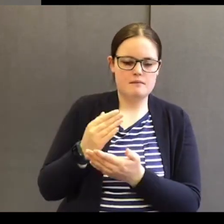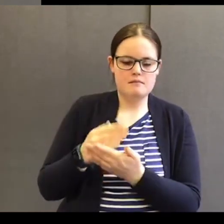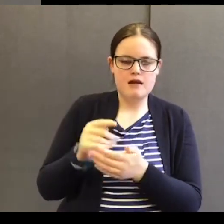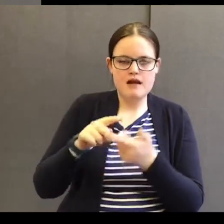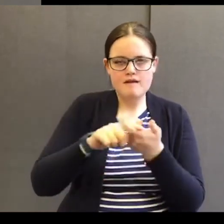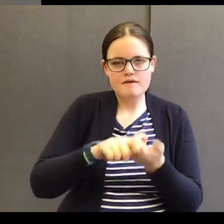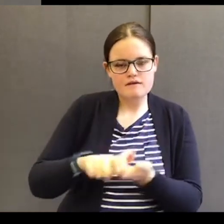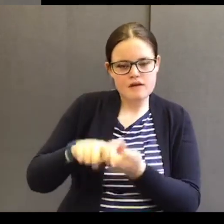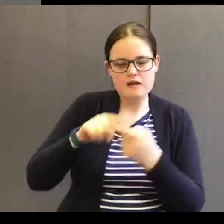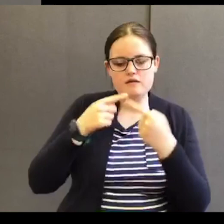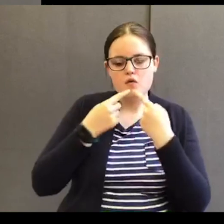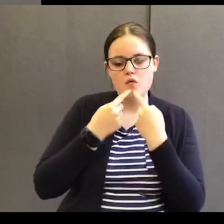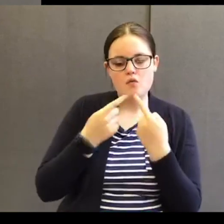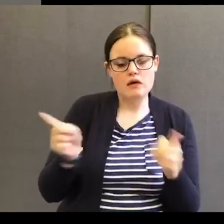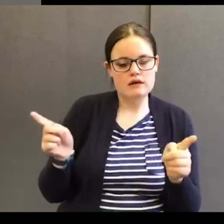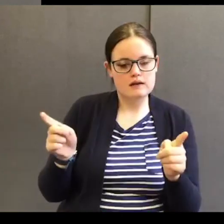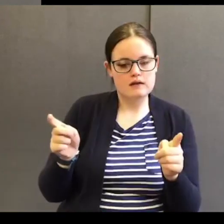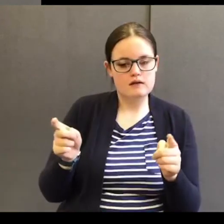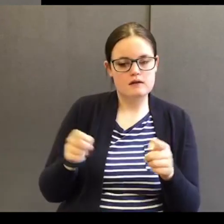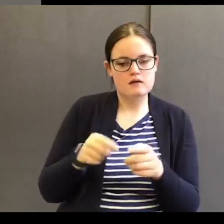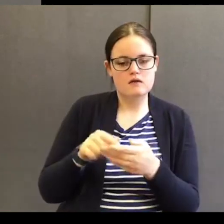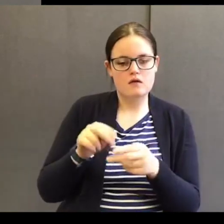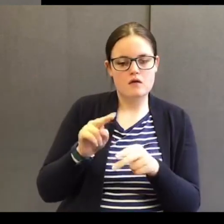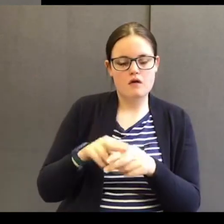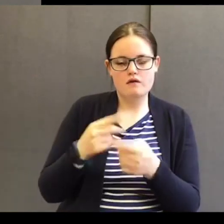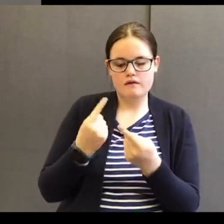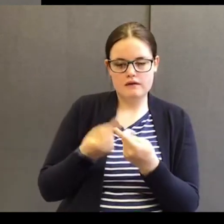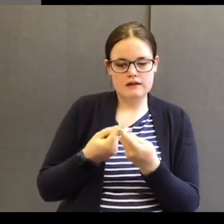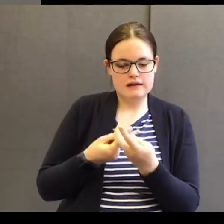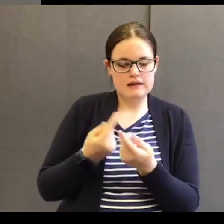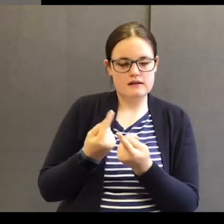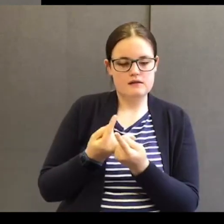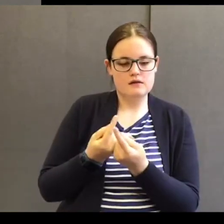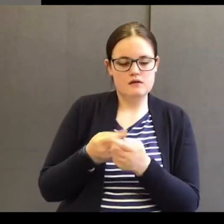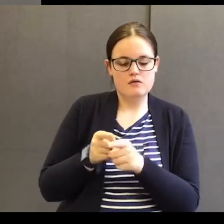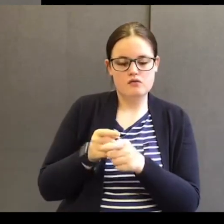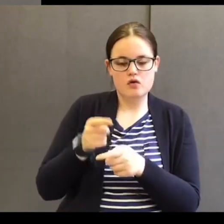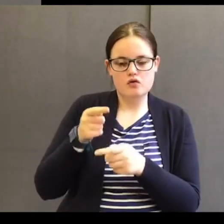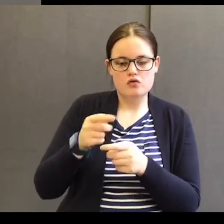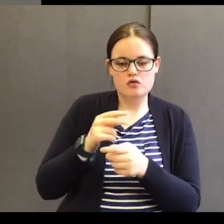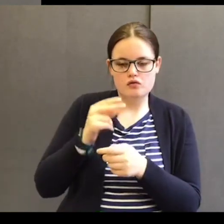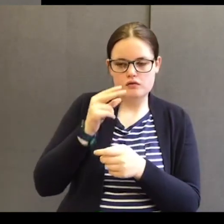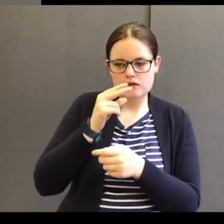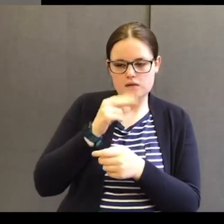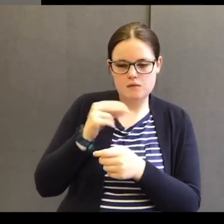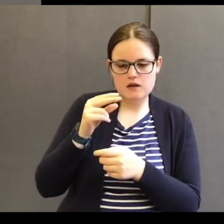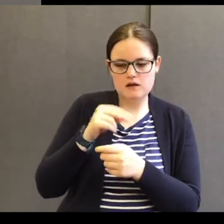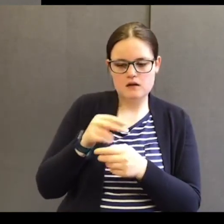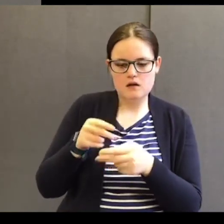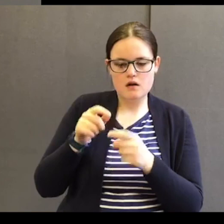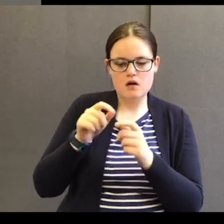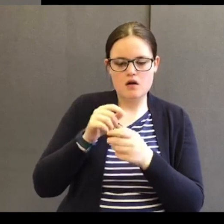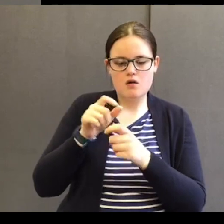of obedience, to be faithful witnesses of these things,